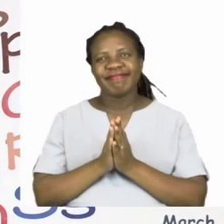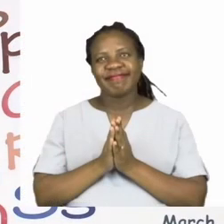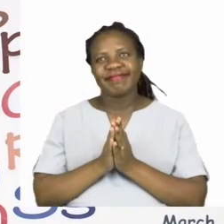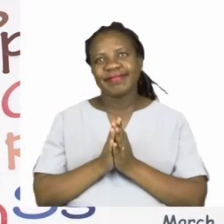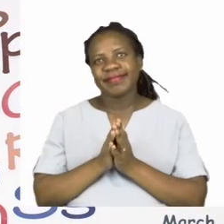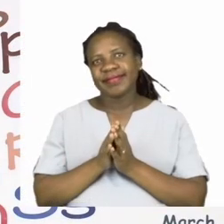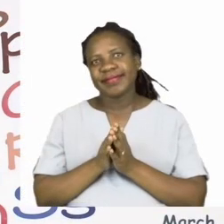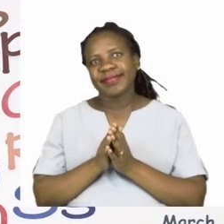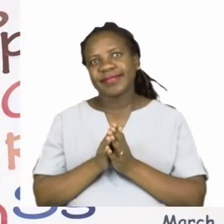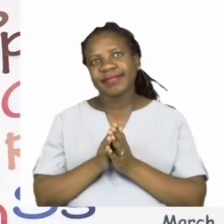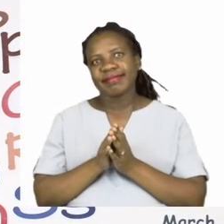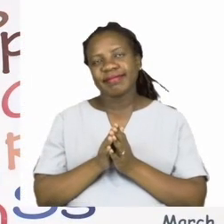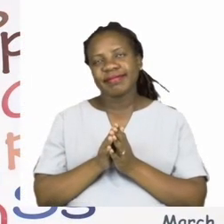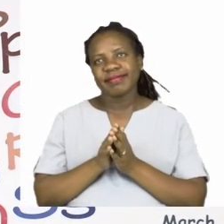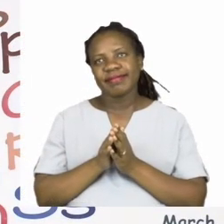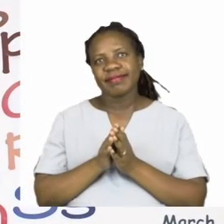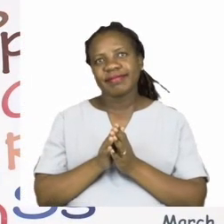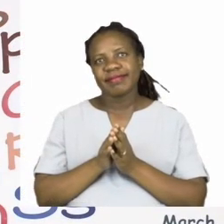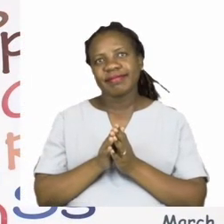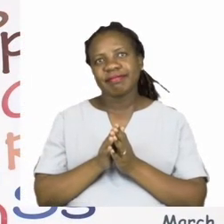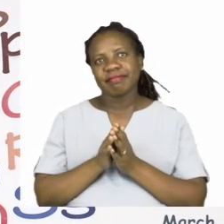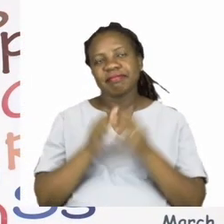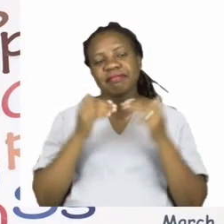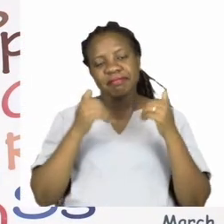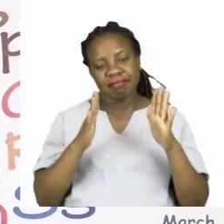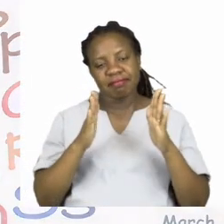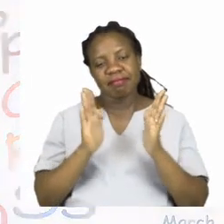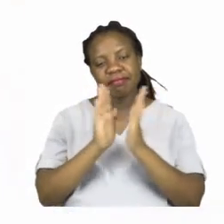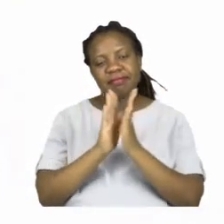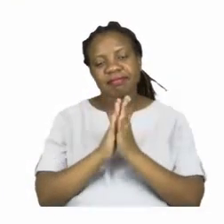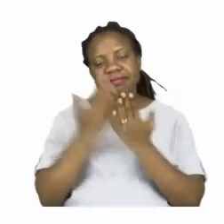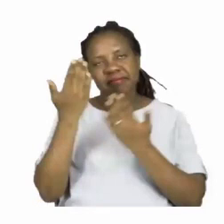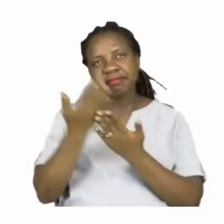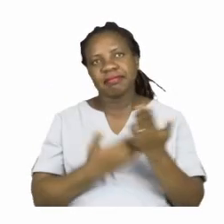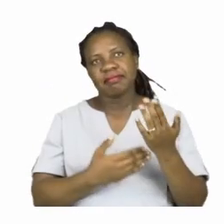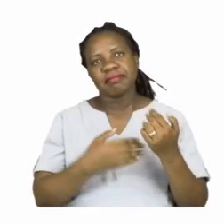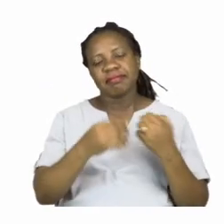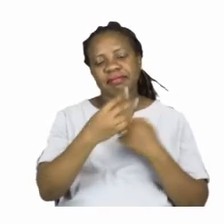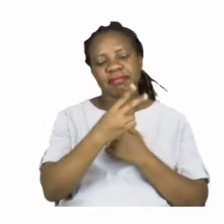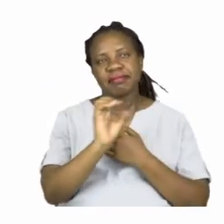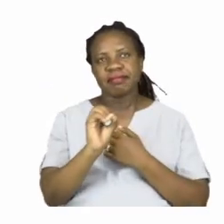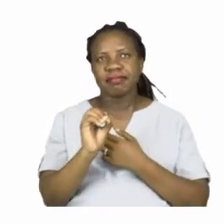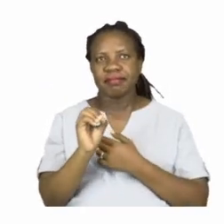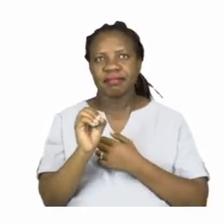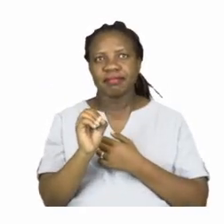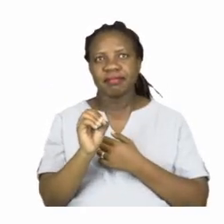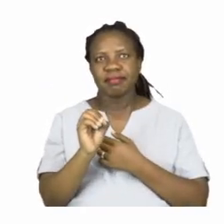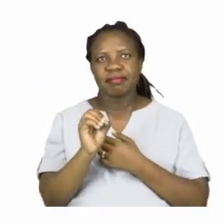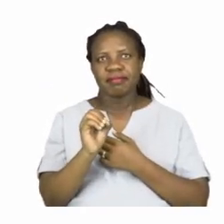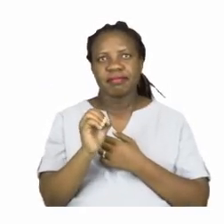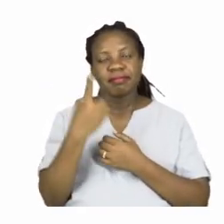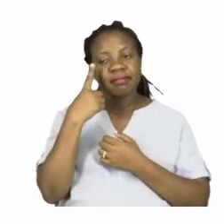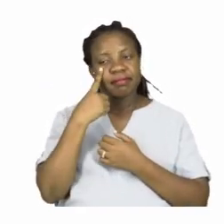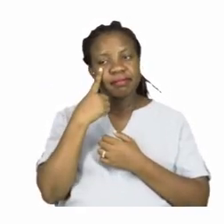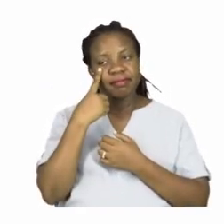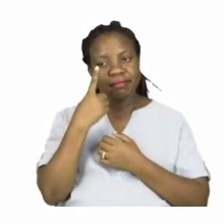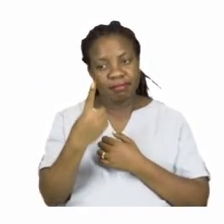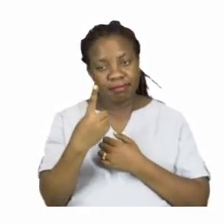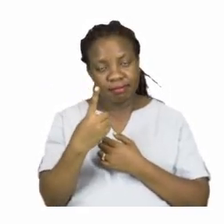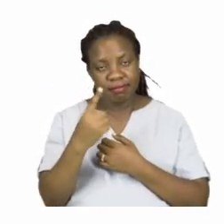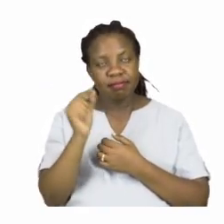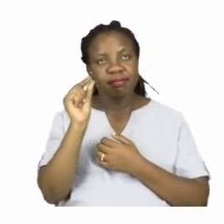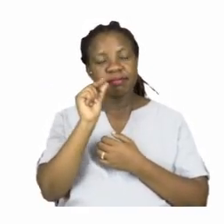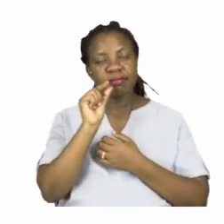For our lesson today, boys and girls, let us start on page 20. On page 20, we are going to be doing our sight